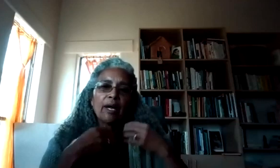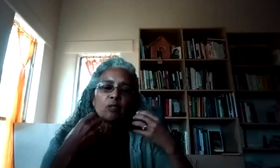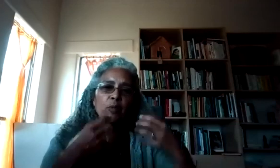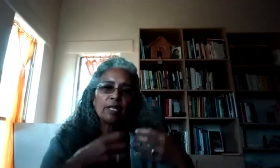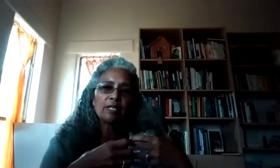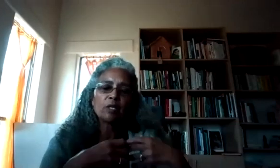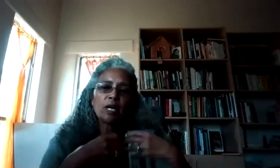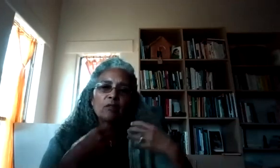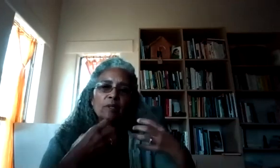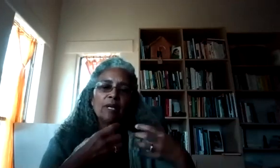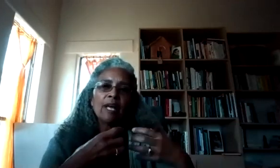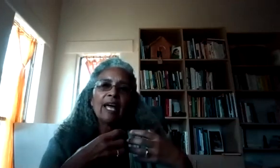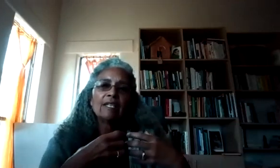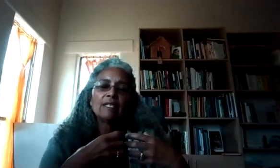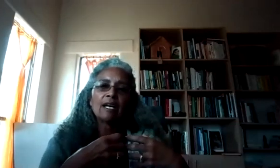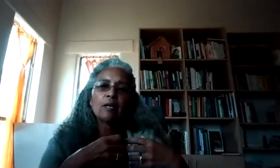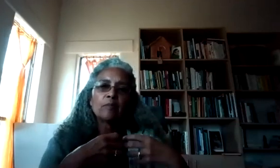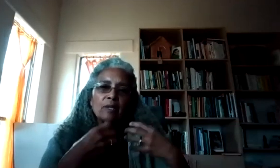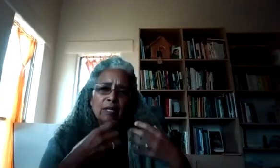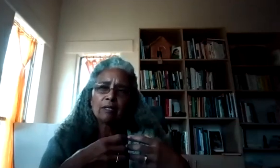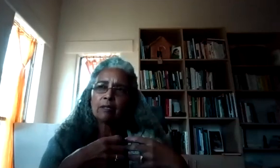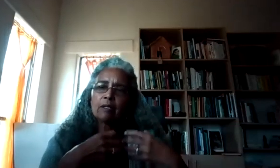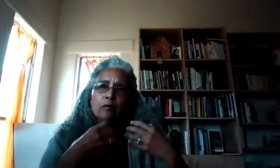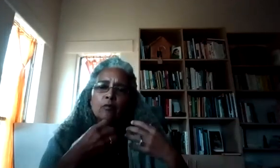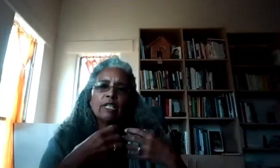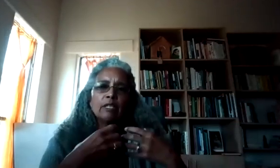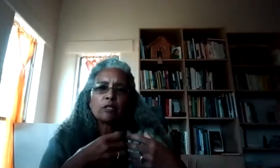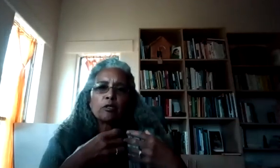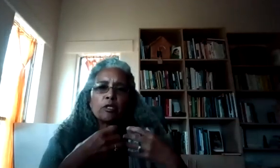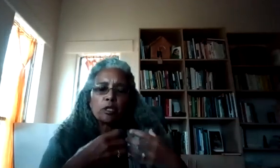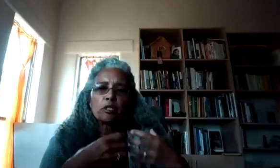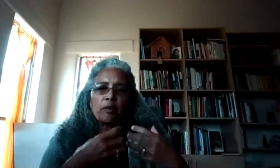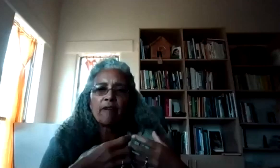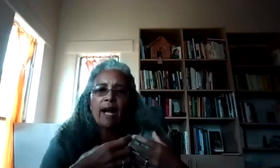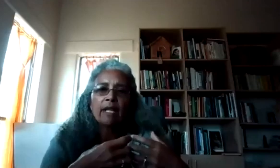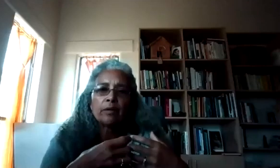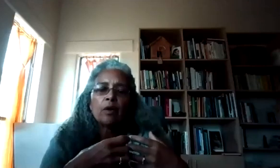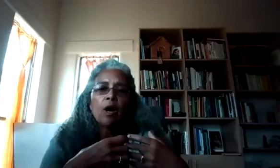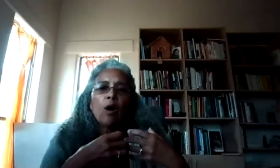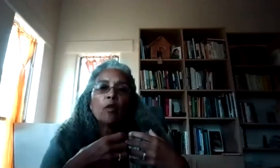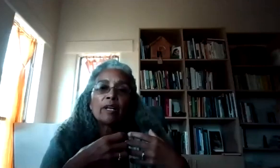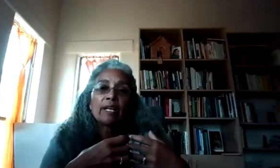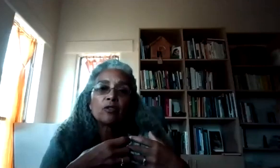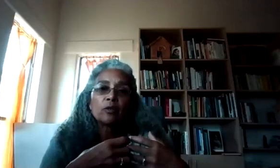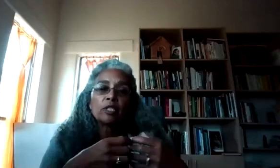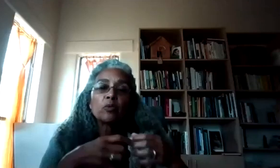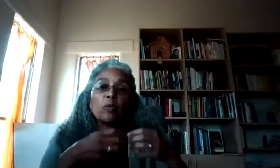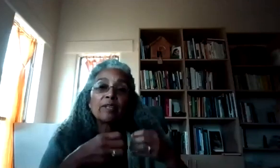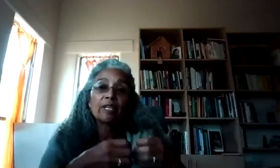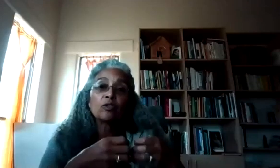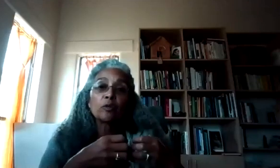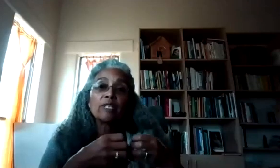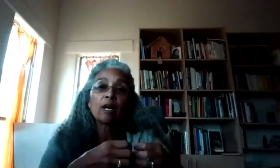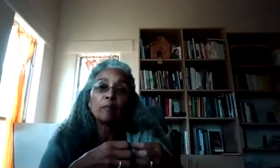to express themselves and really nurture and value all their histories when